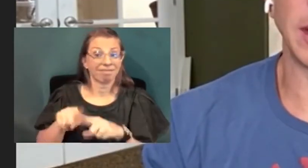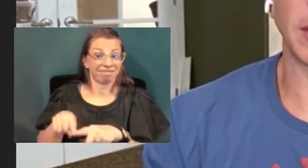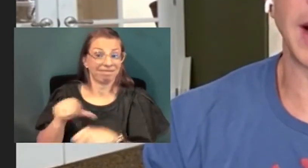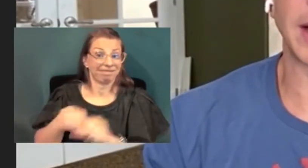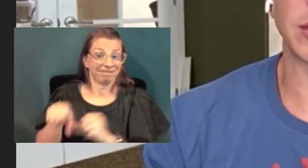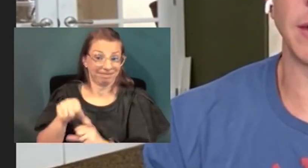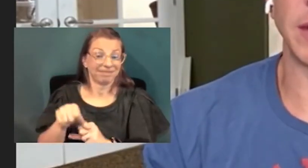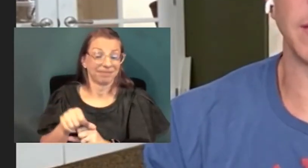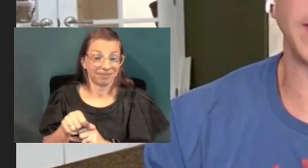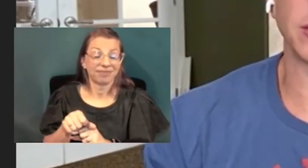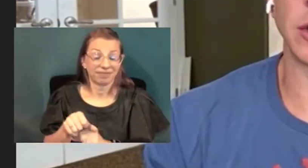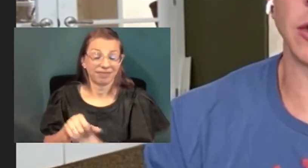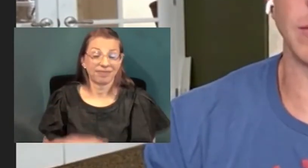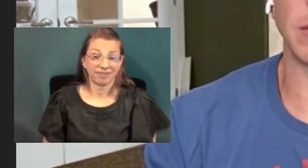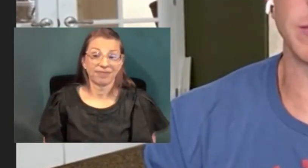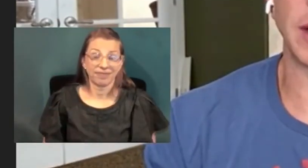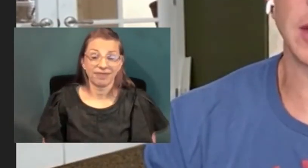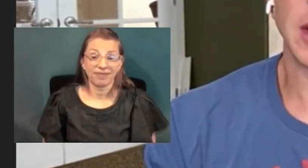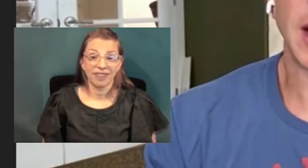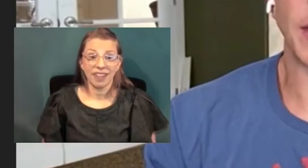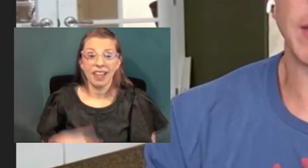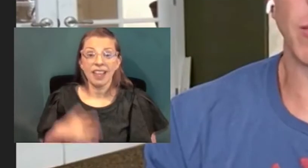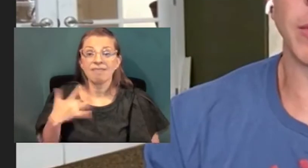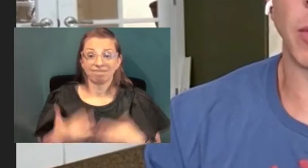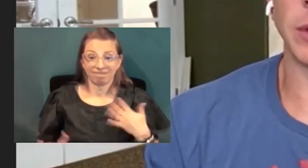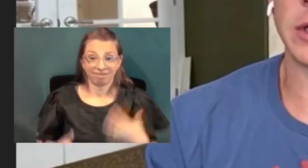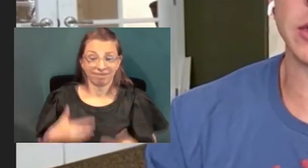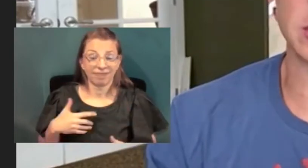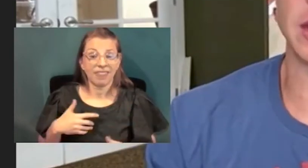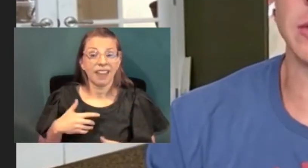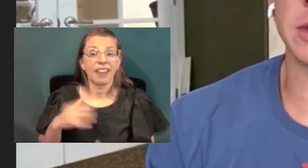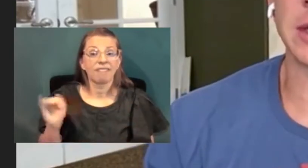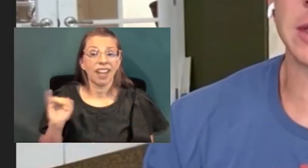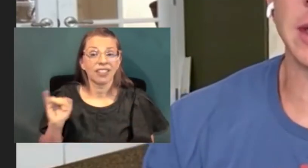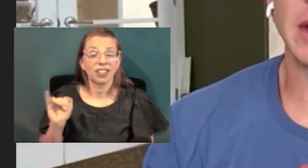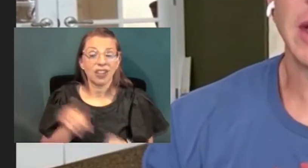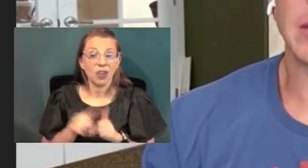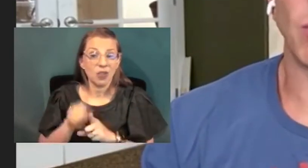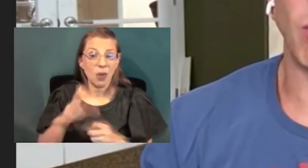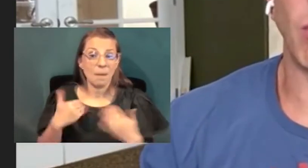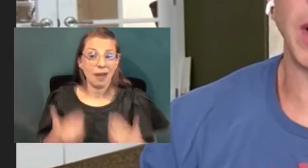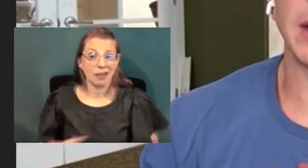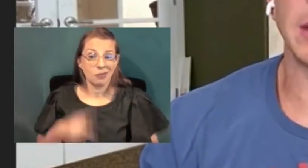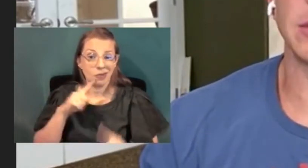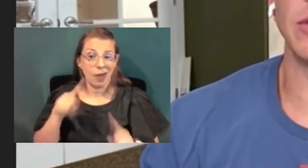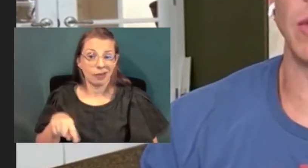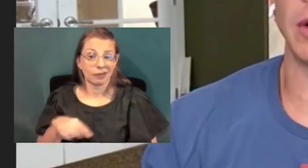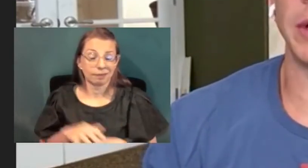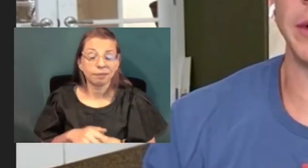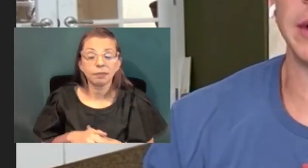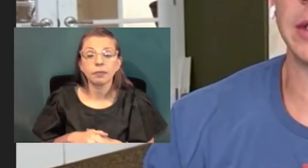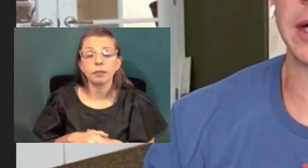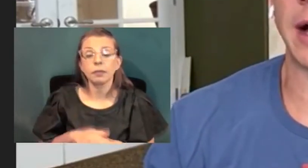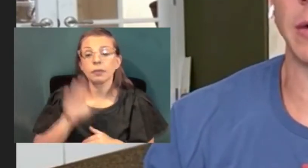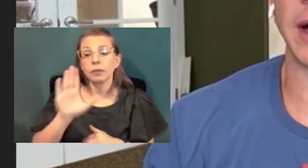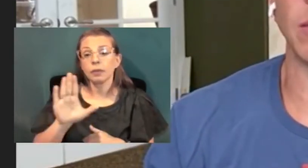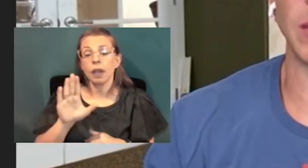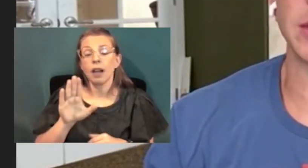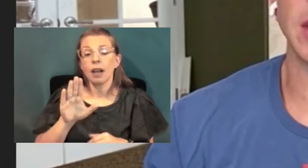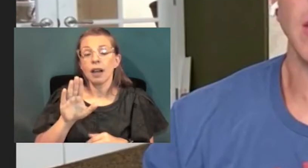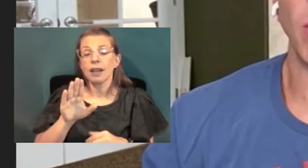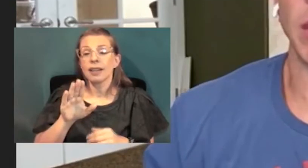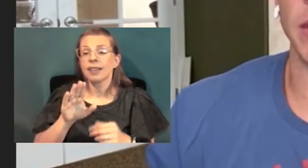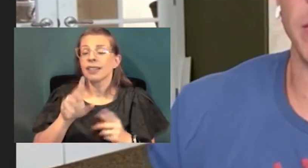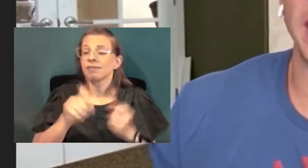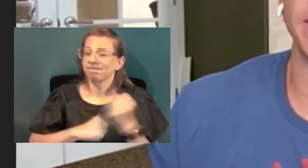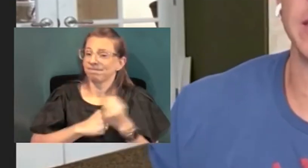pure interaction of the infection and your immune response. I think more importantly, just like you said, Steve, is what is your ability to tolerate